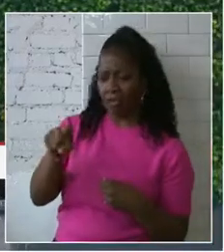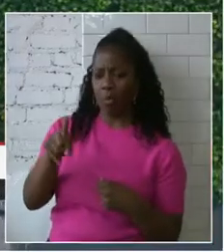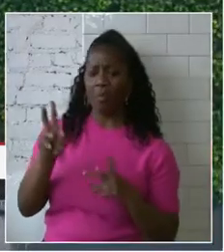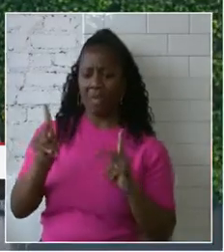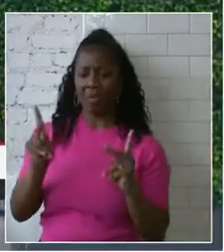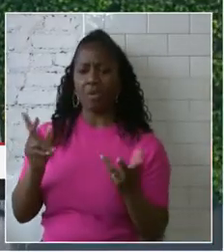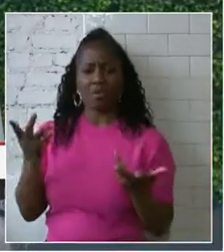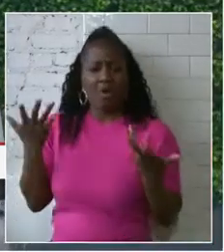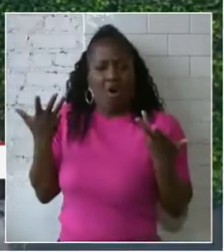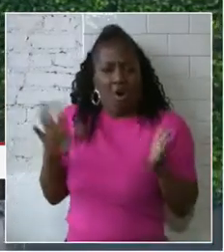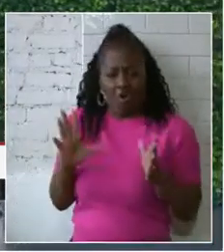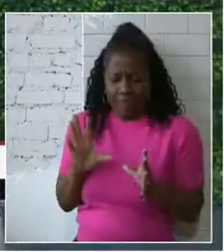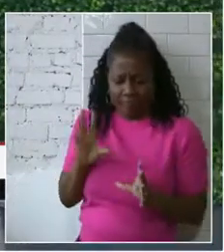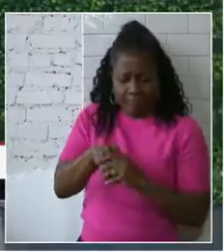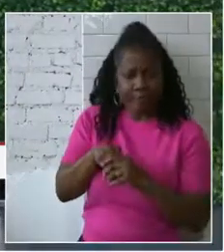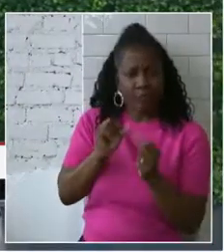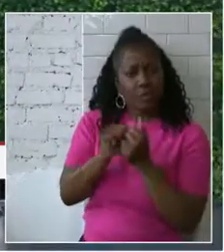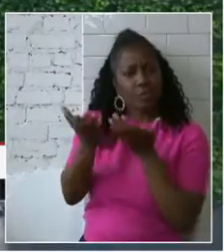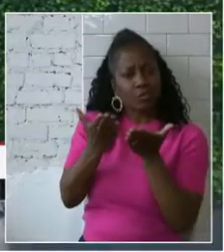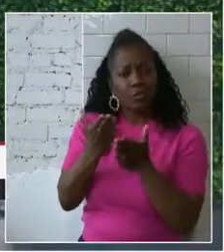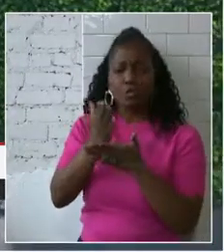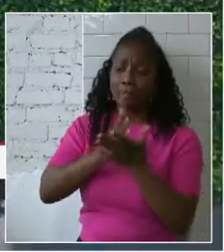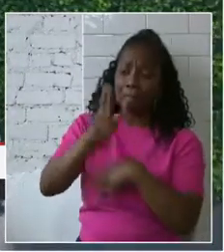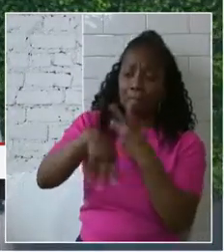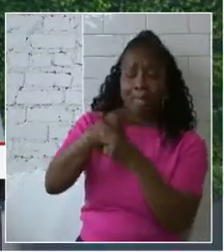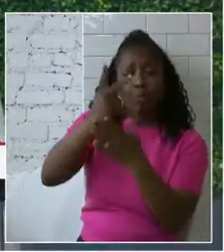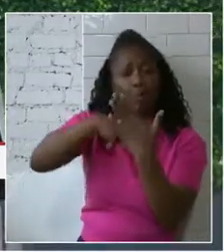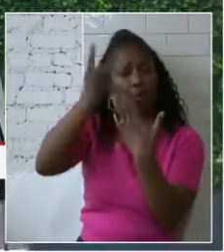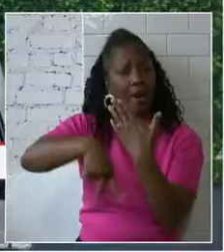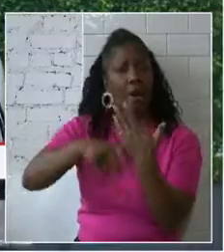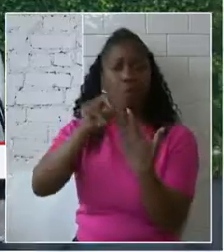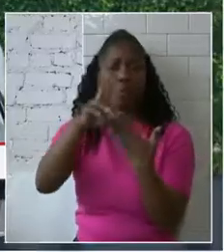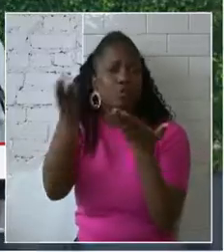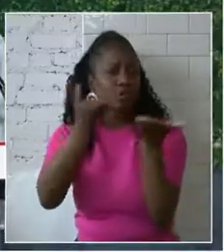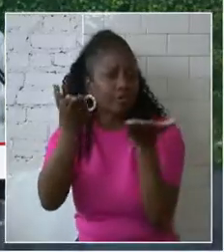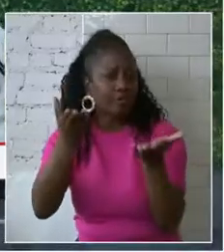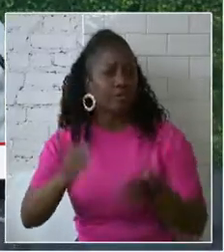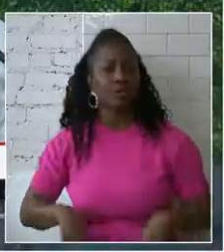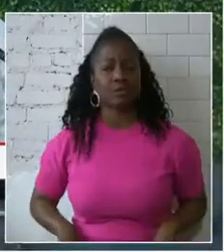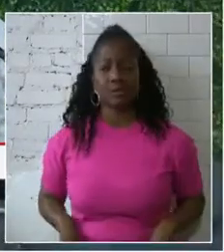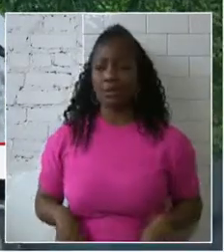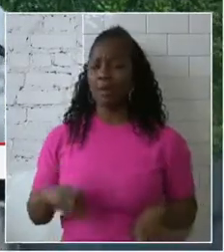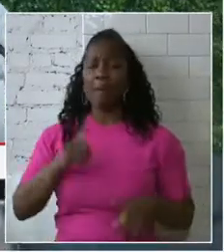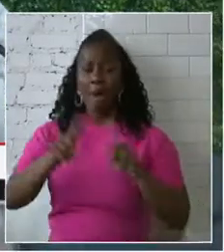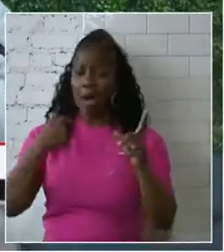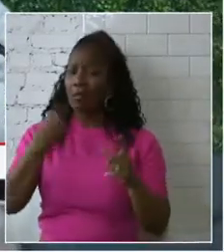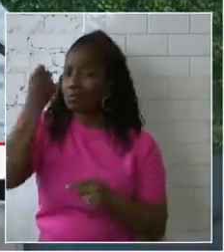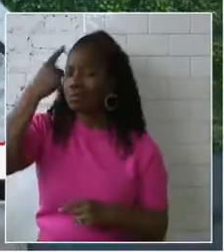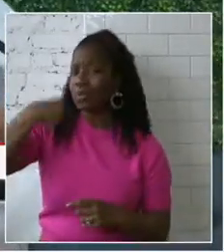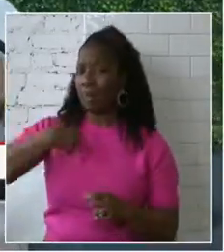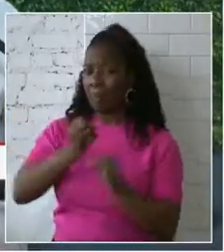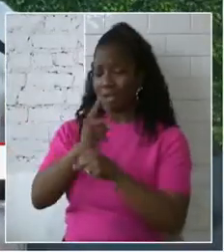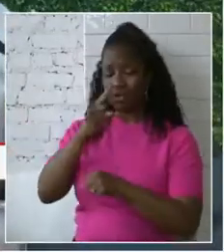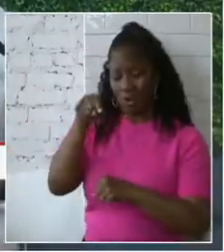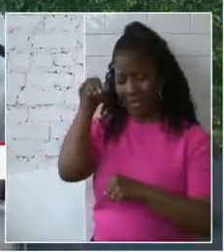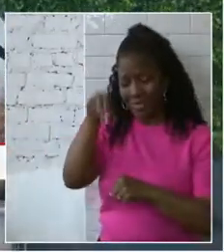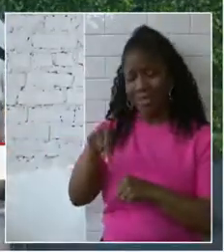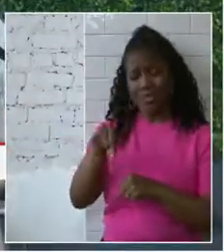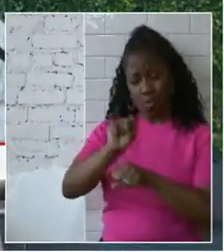have already been engaged in some program or service, but we're ensuring that this